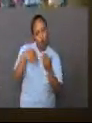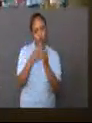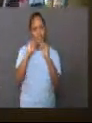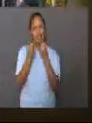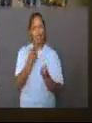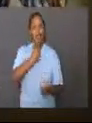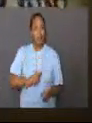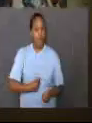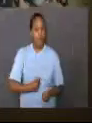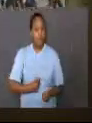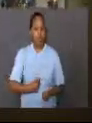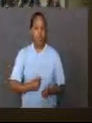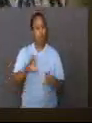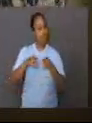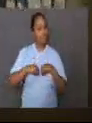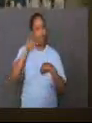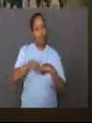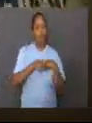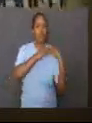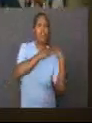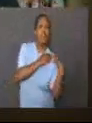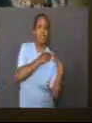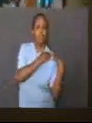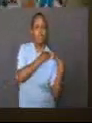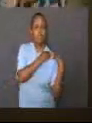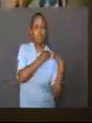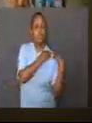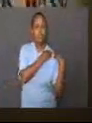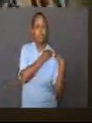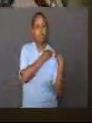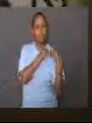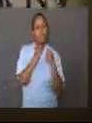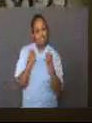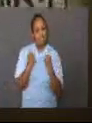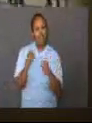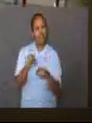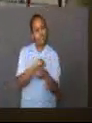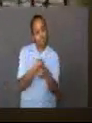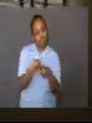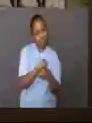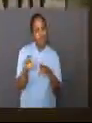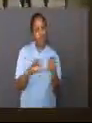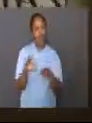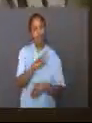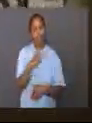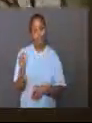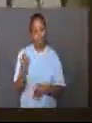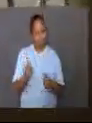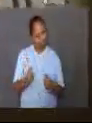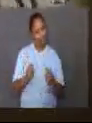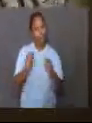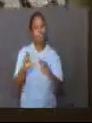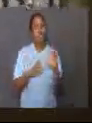team has to accept the responsibility to train hard and to exert